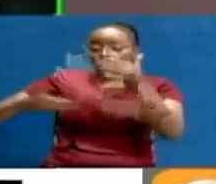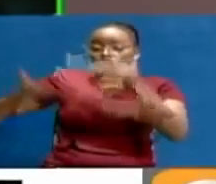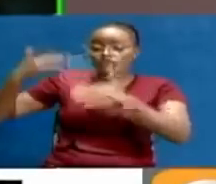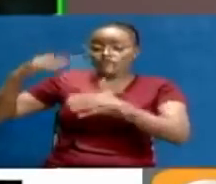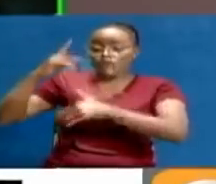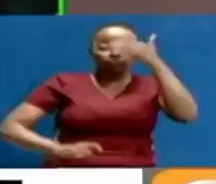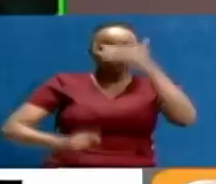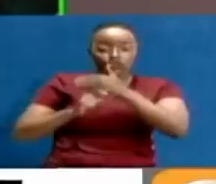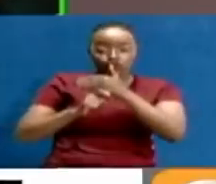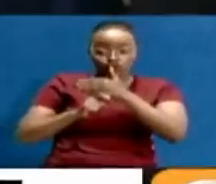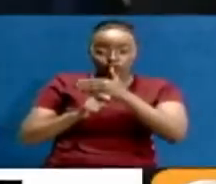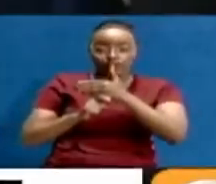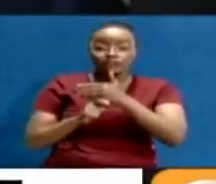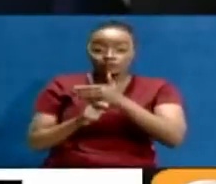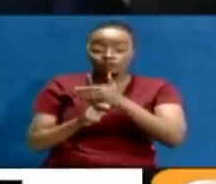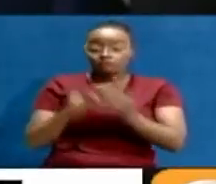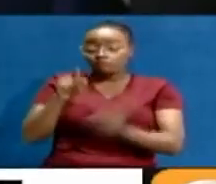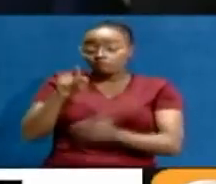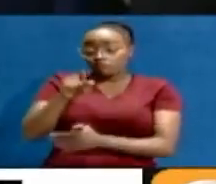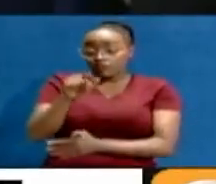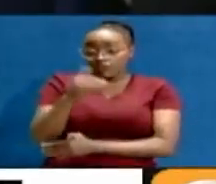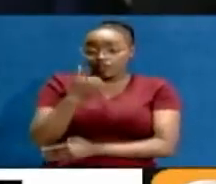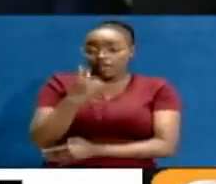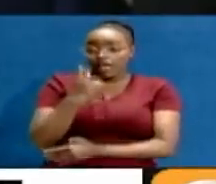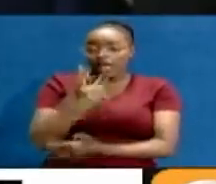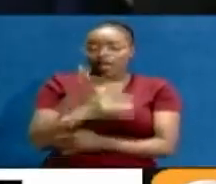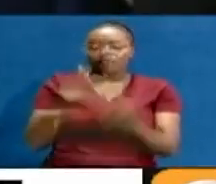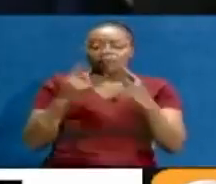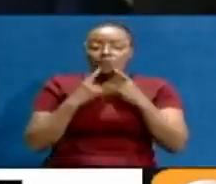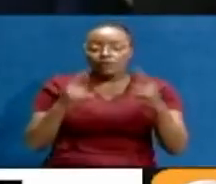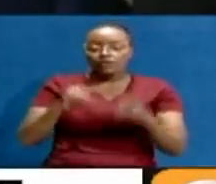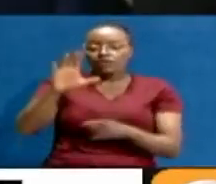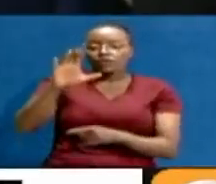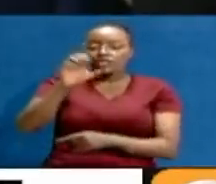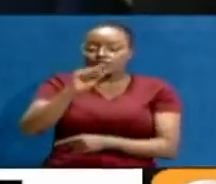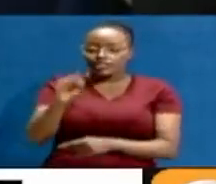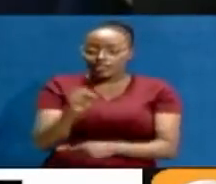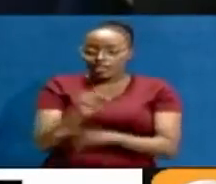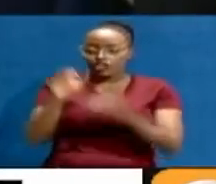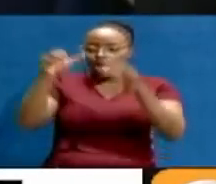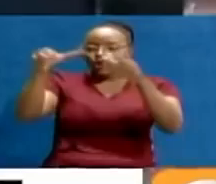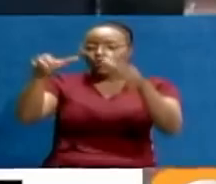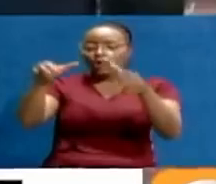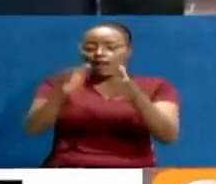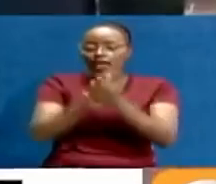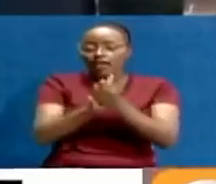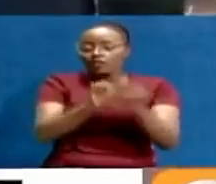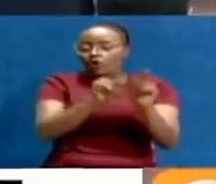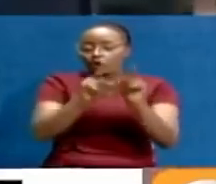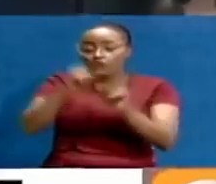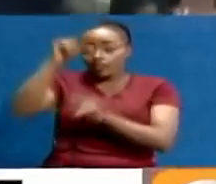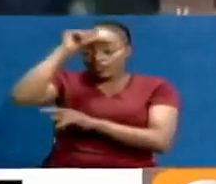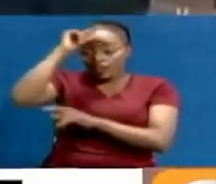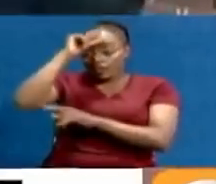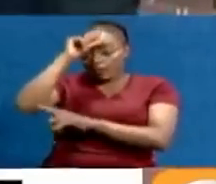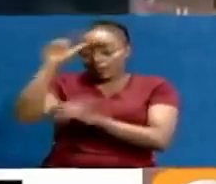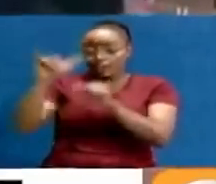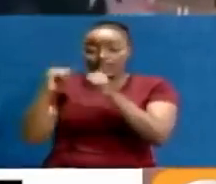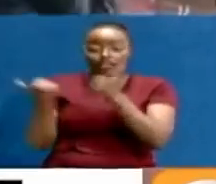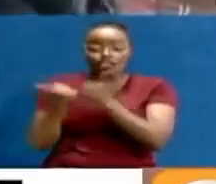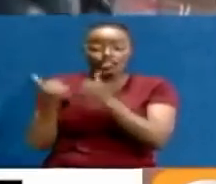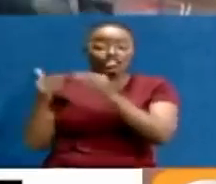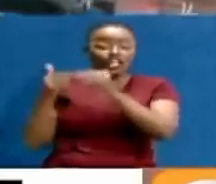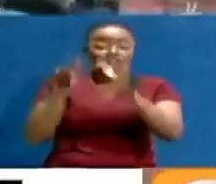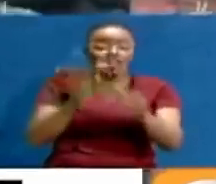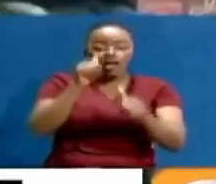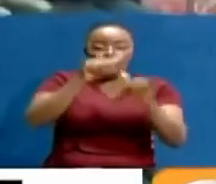John Magufuli. In her inaugural address to her cabinet ministers, presidential heads, and parliamentary leadership that